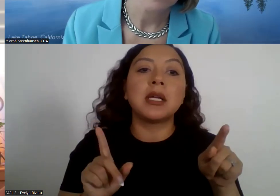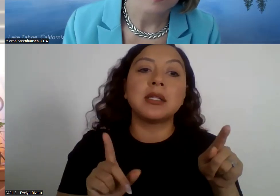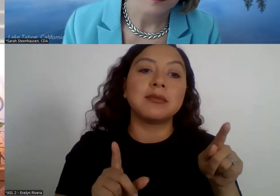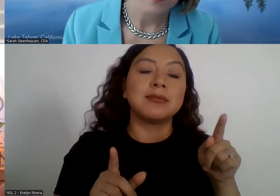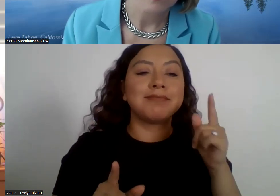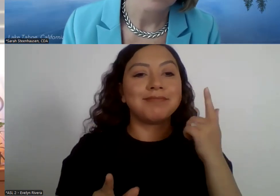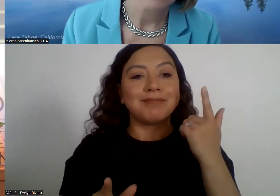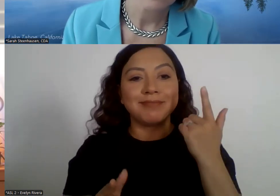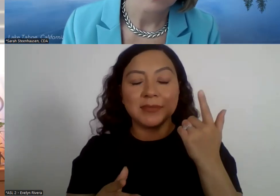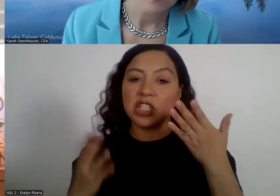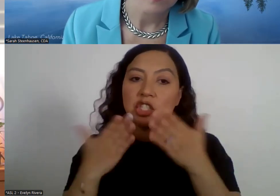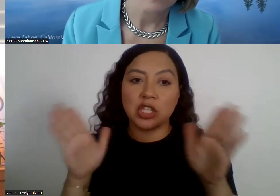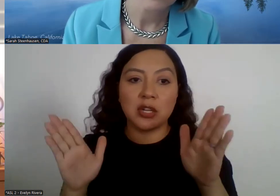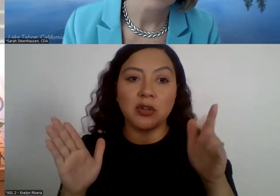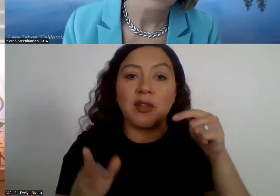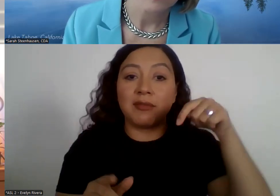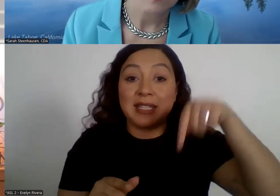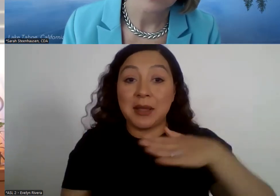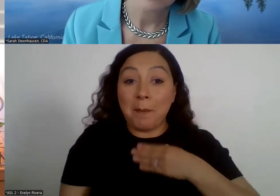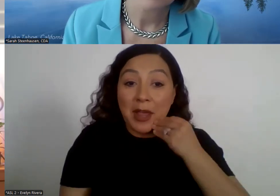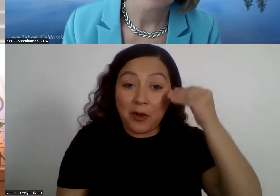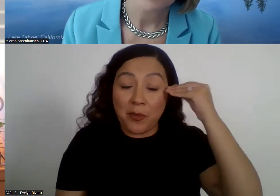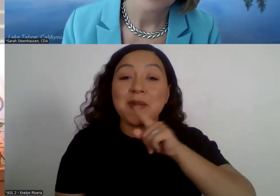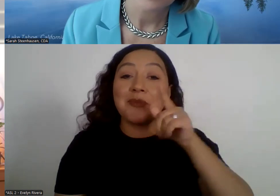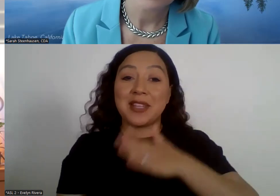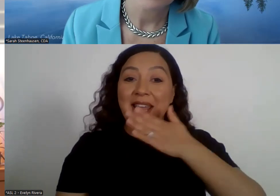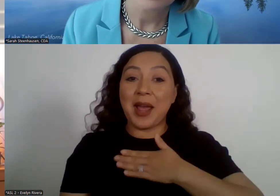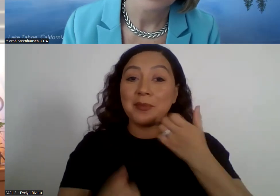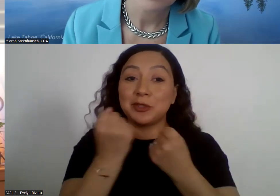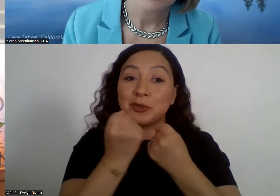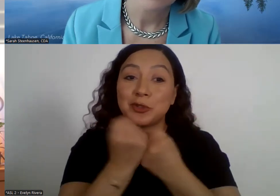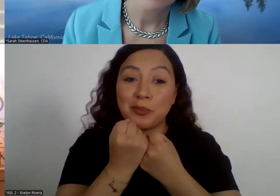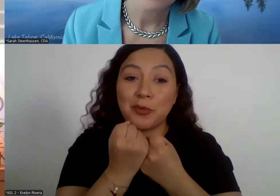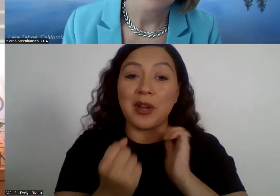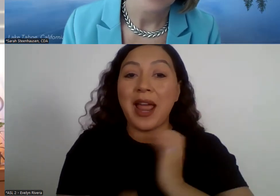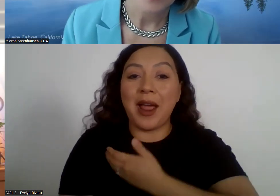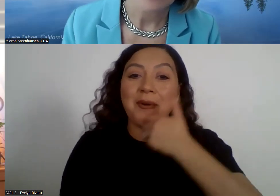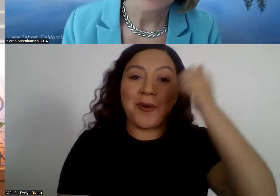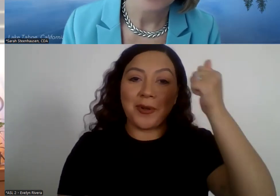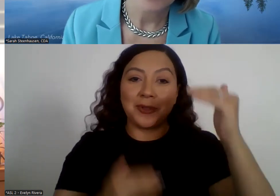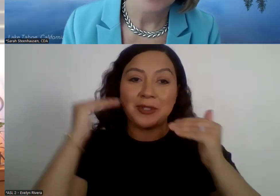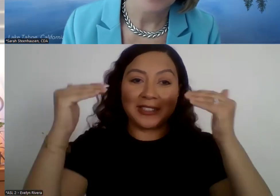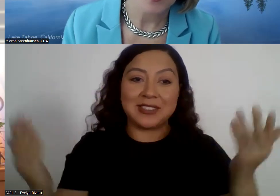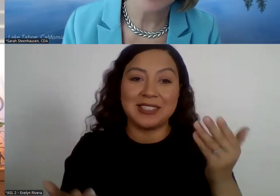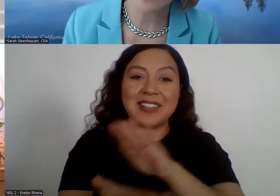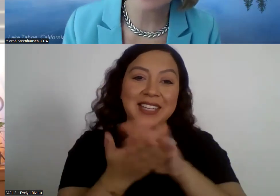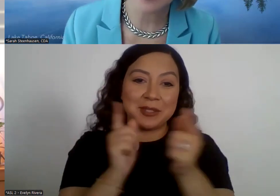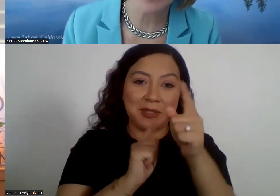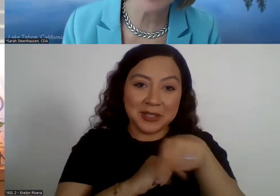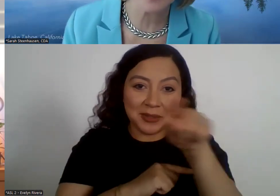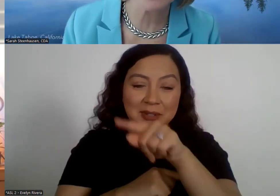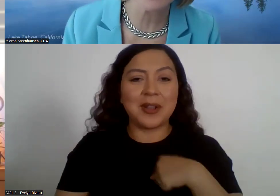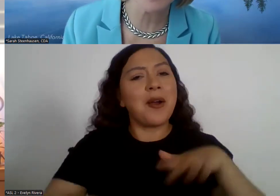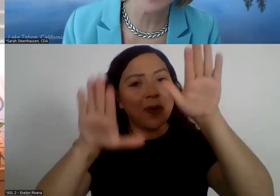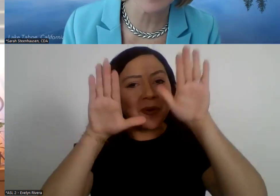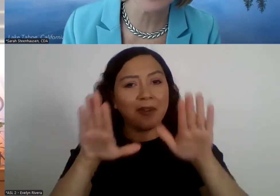but in general, this is my home, and I'm really happy to support our older adults here. Nice to meet you all. Fantastic. And we